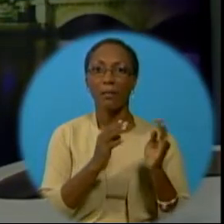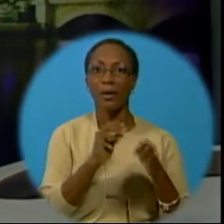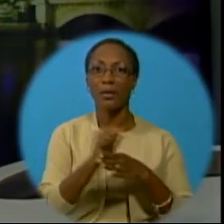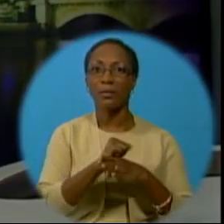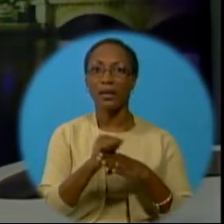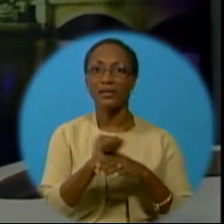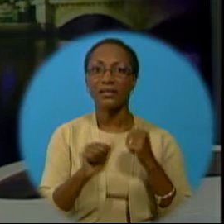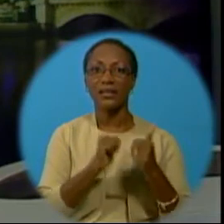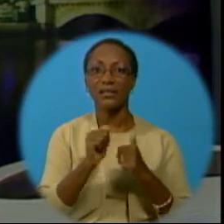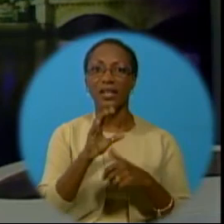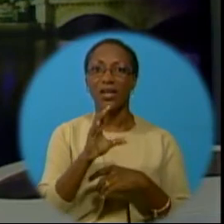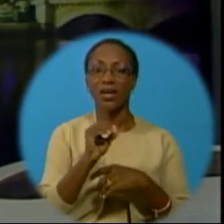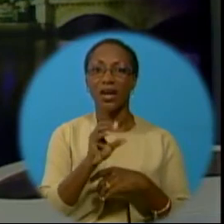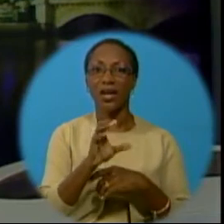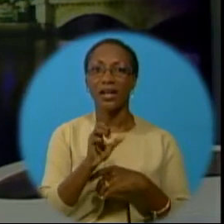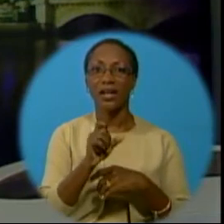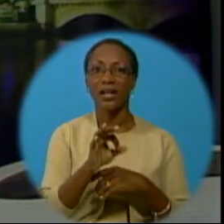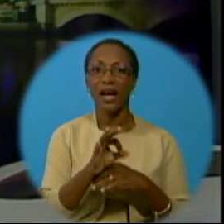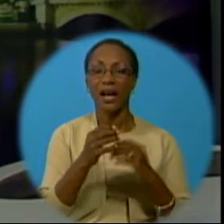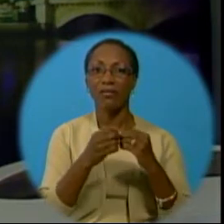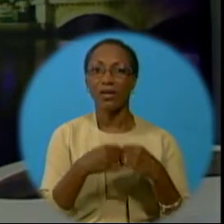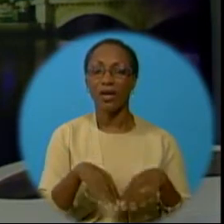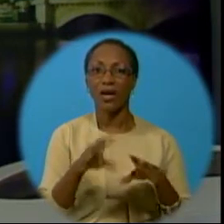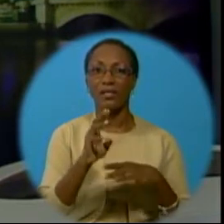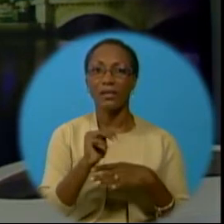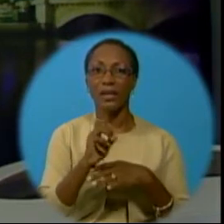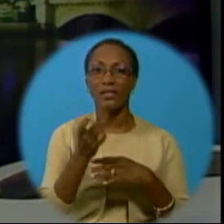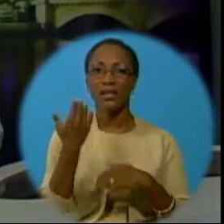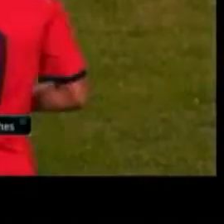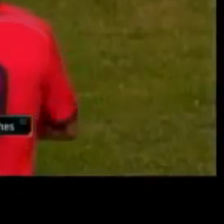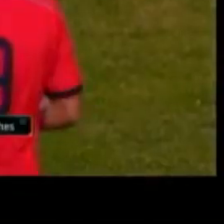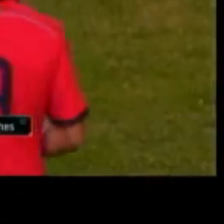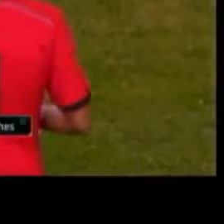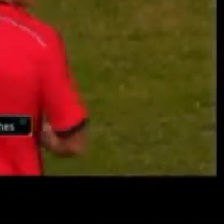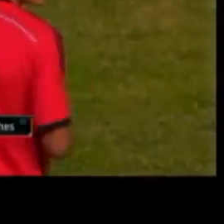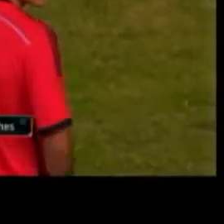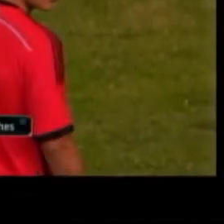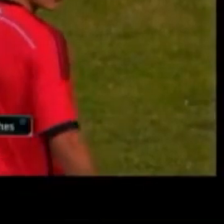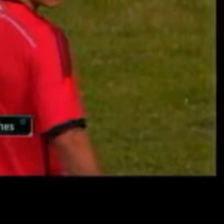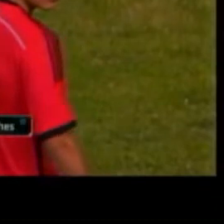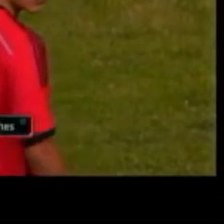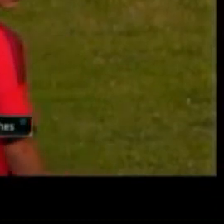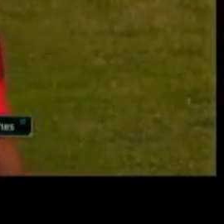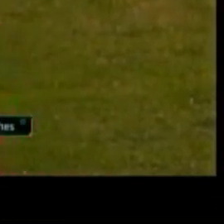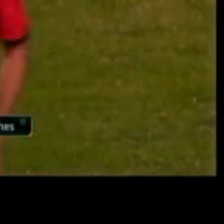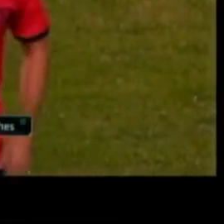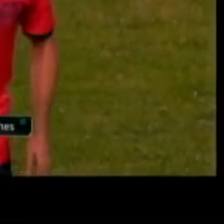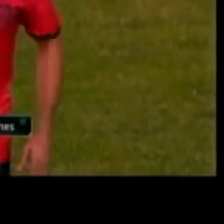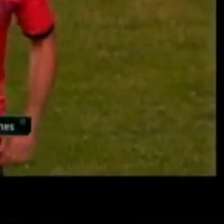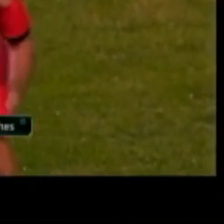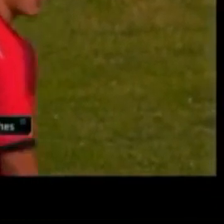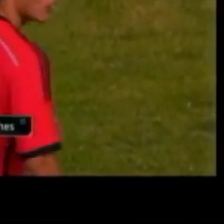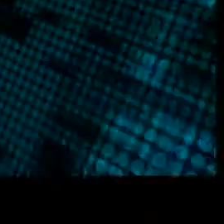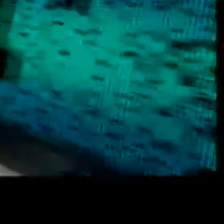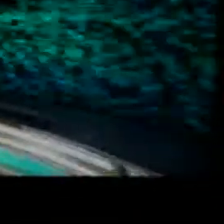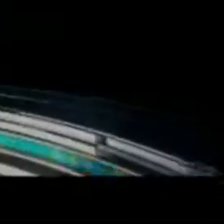Mexico lost to Bosnia-Herzegovina in a friendly last night. All right, also unacceptable is Mexico's offense.